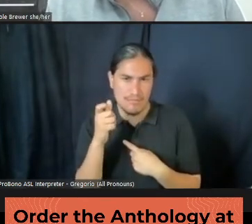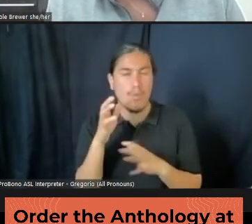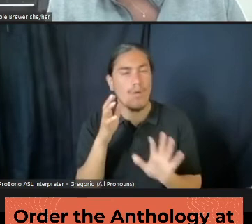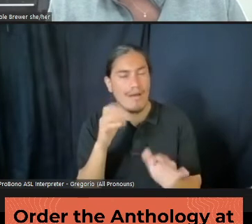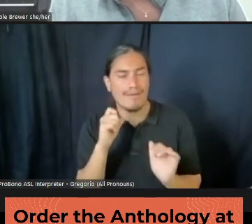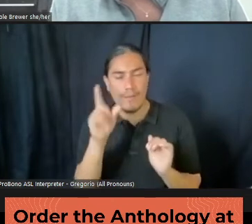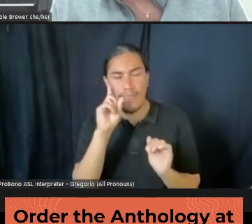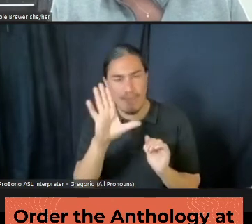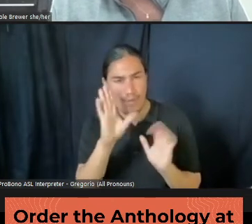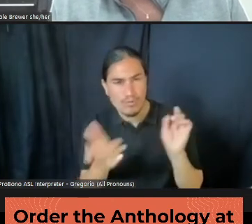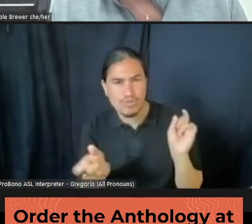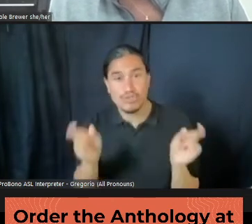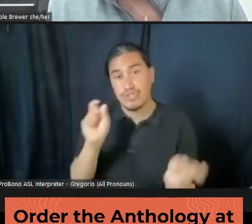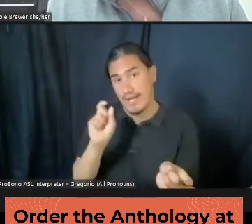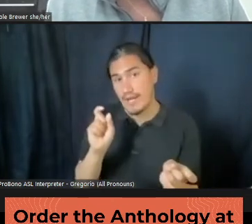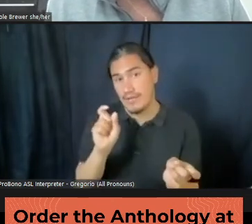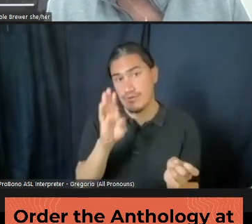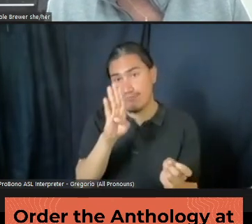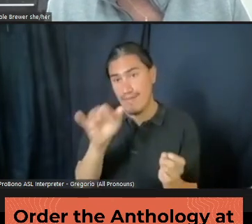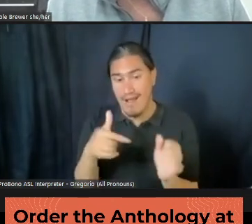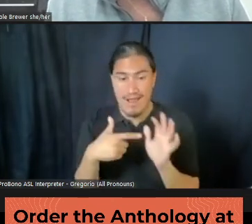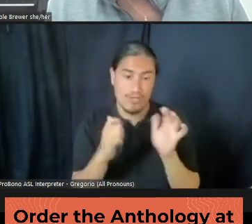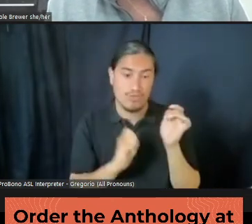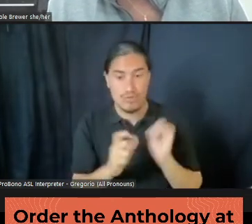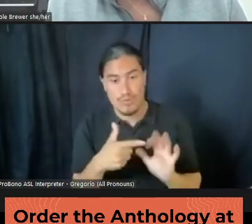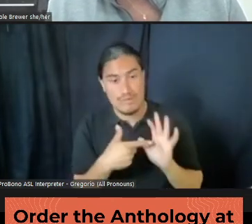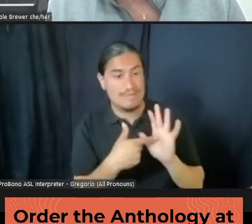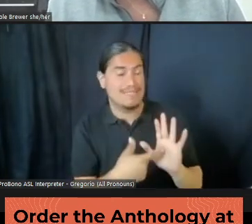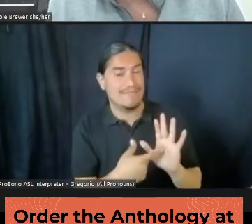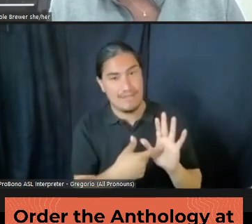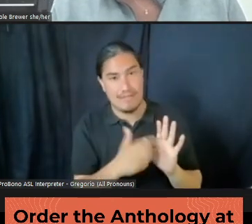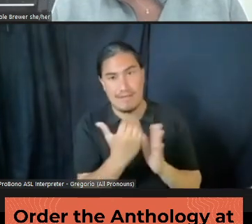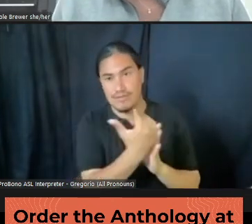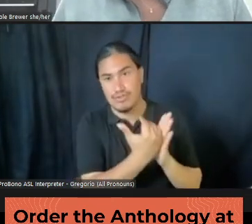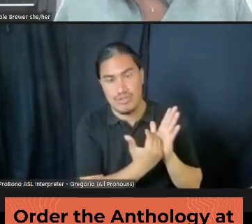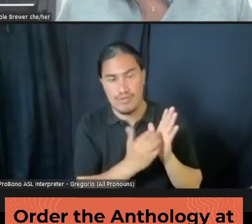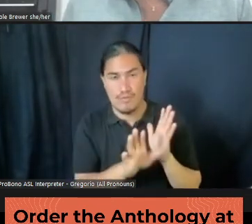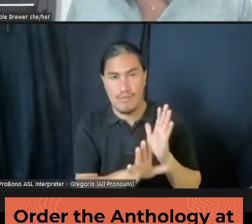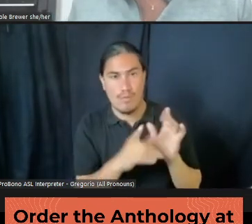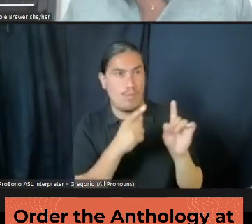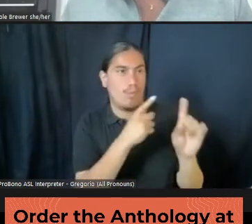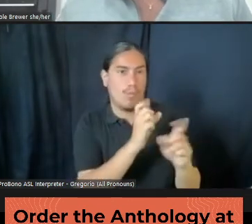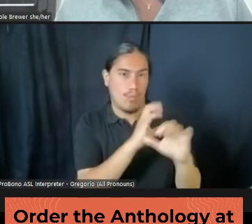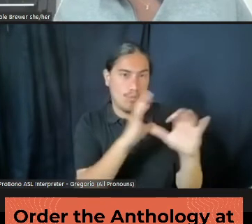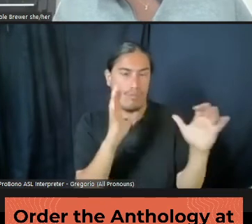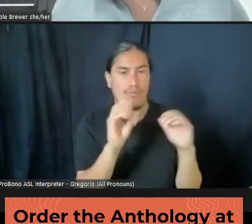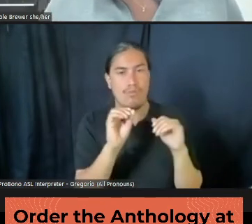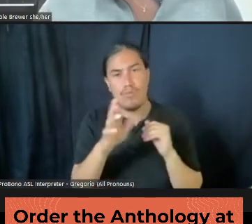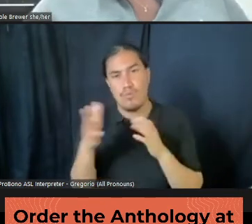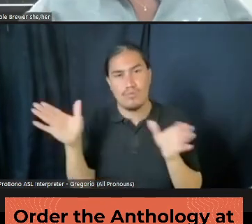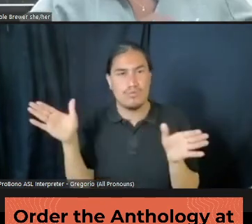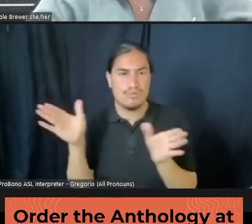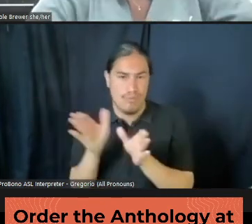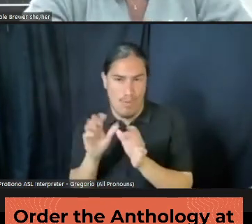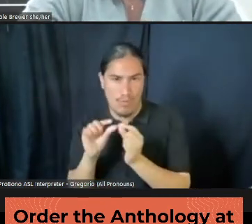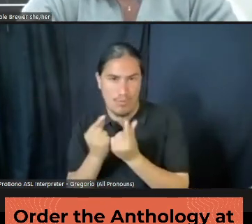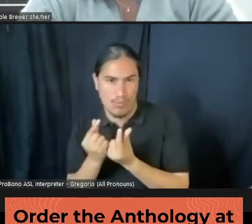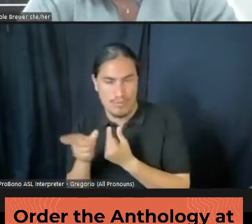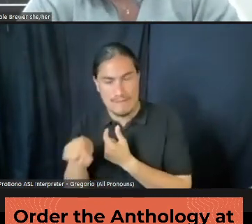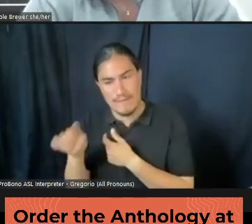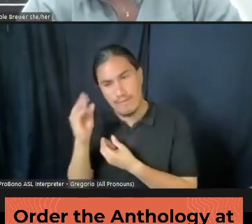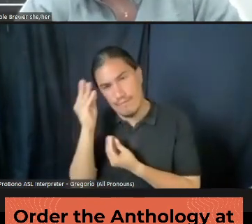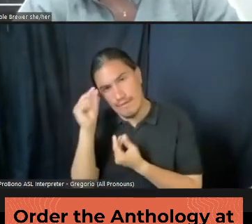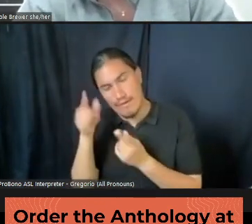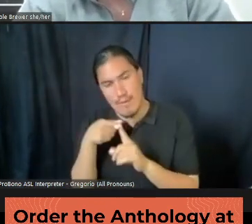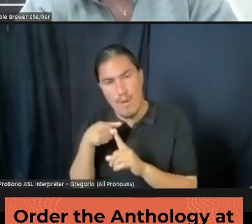by show-specific initiatives or, you know, small, you know, groups that are thinking about,